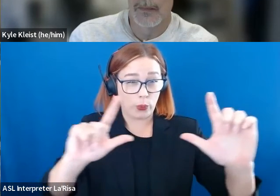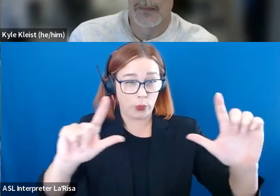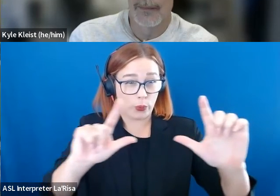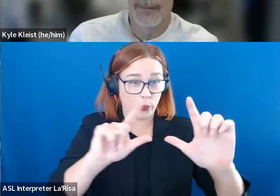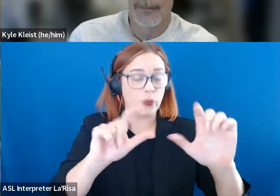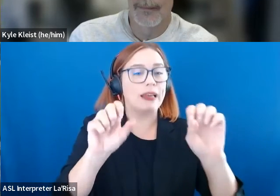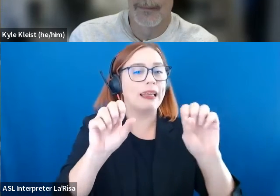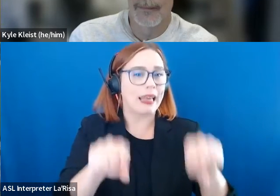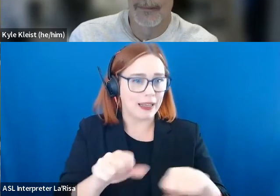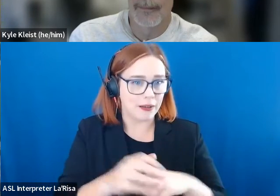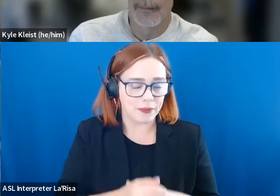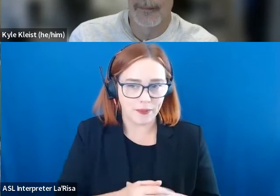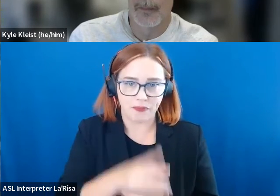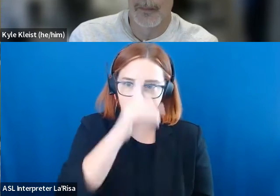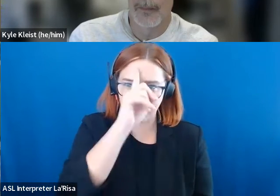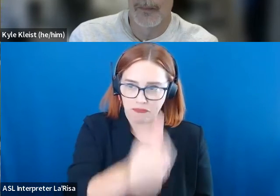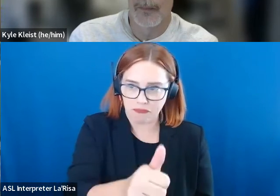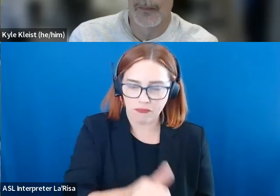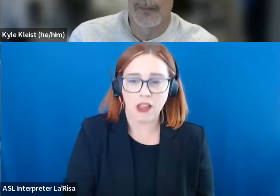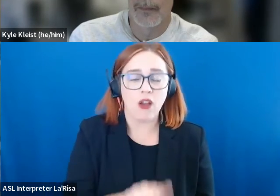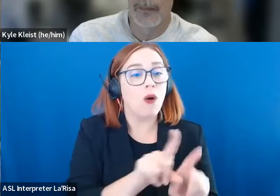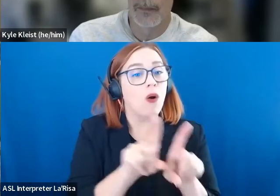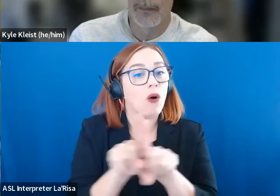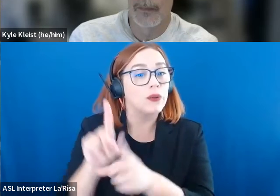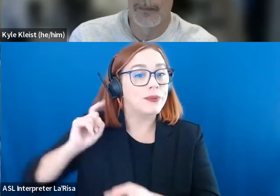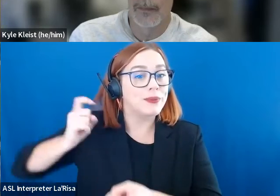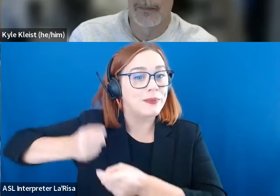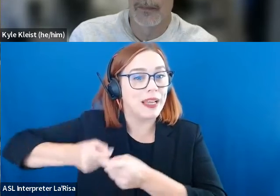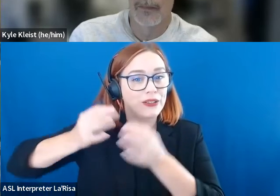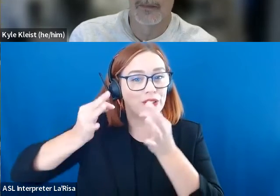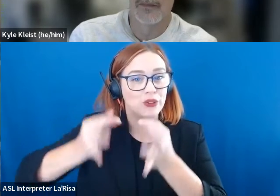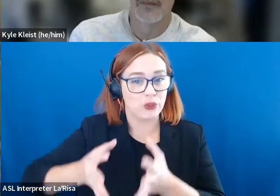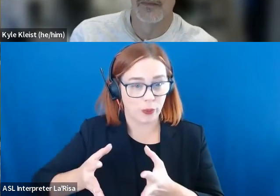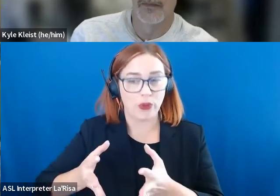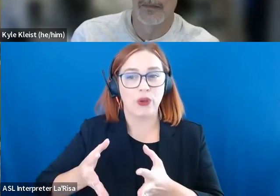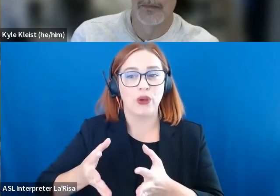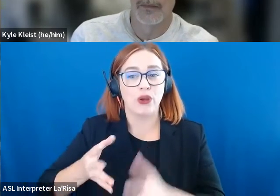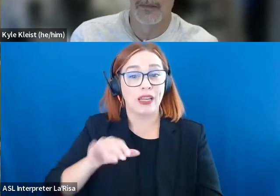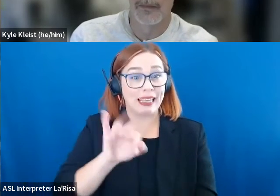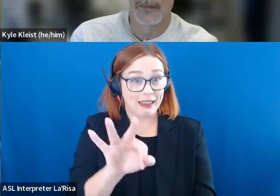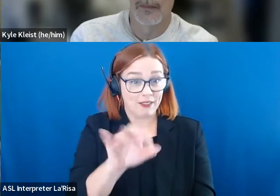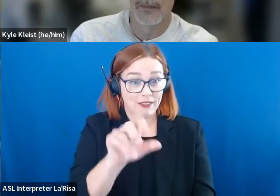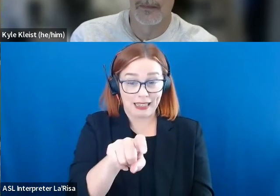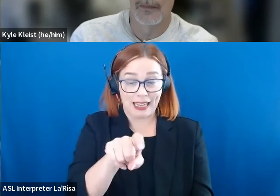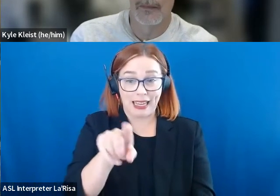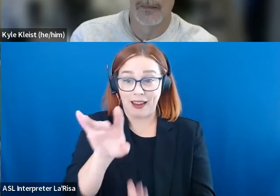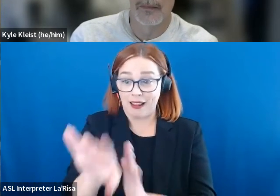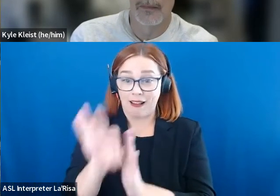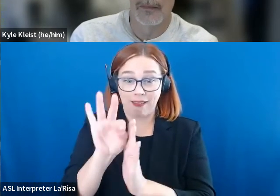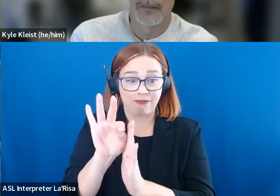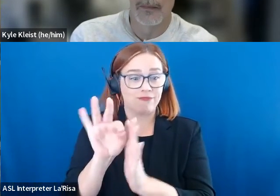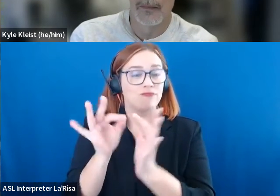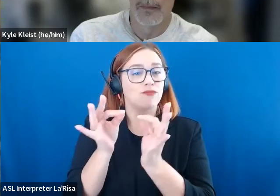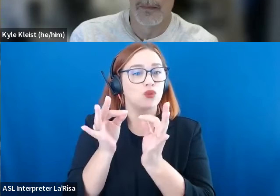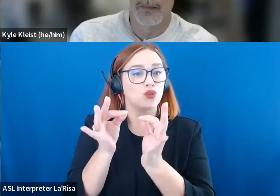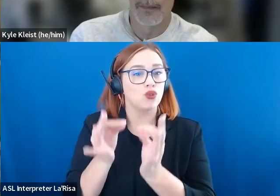smaller. And we also have Spanish interpretation today. To access that, you can click on the interpretation button in your